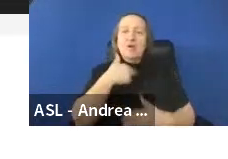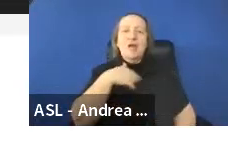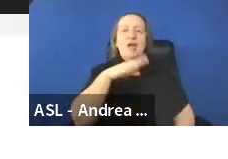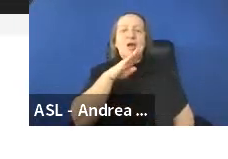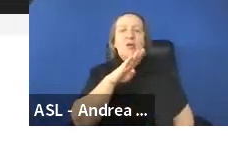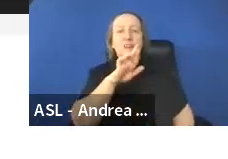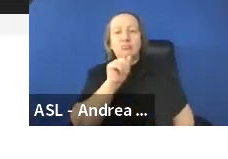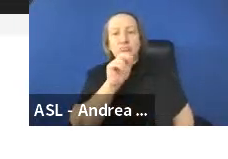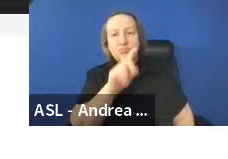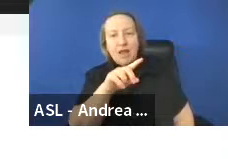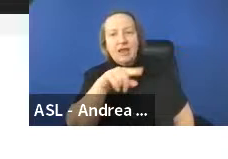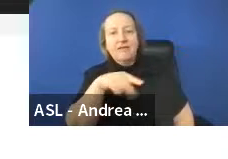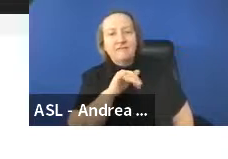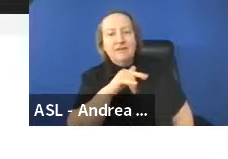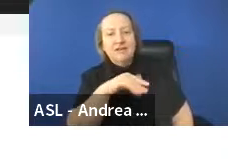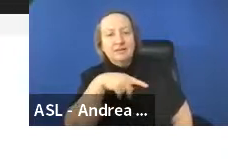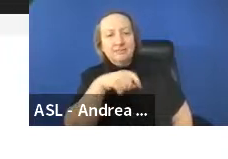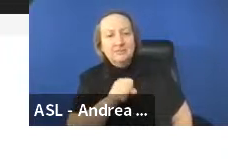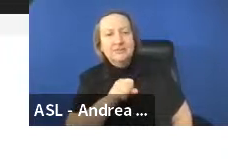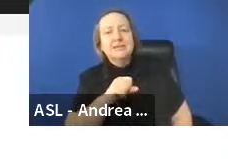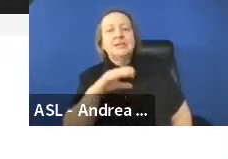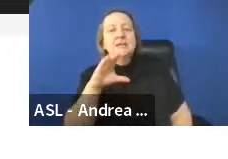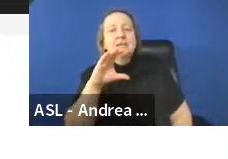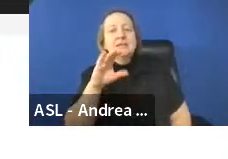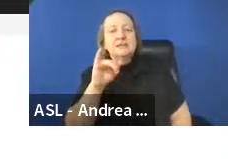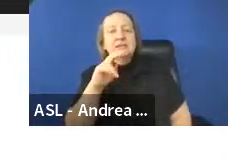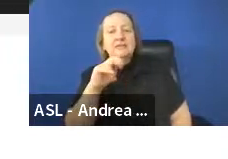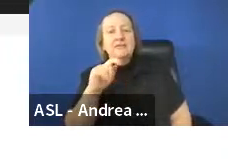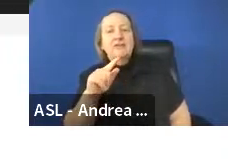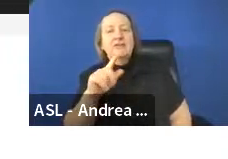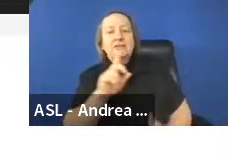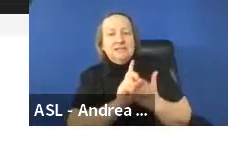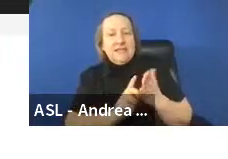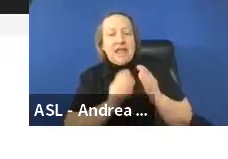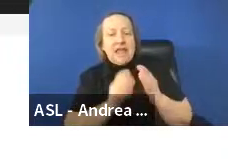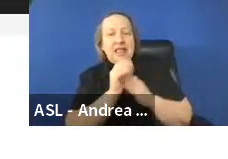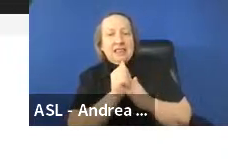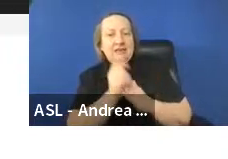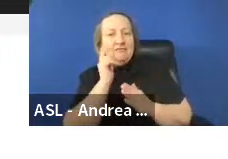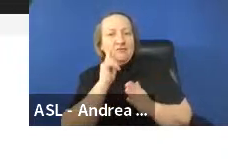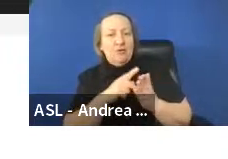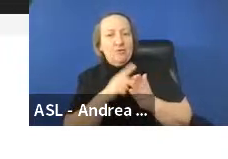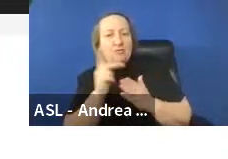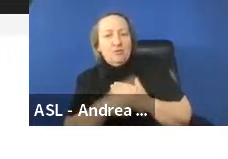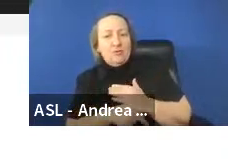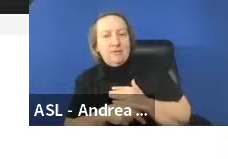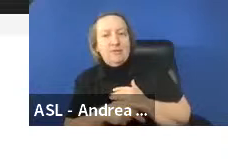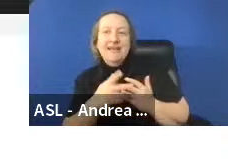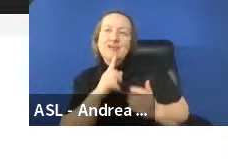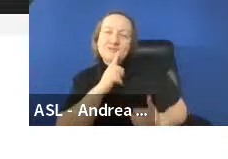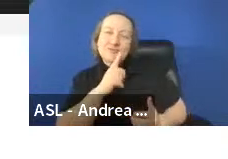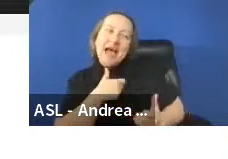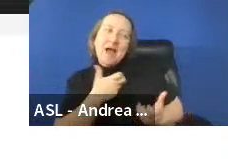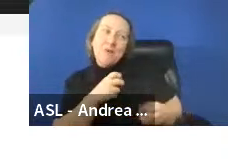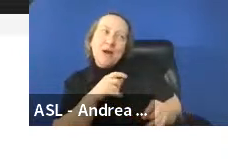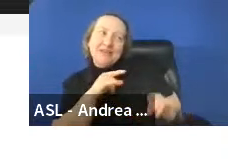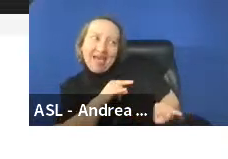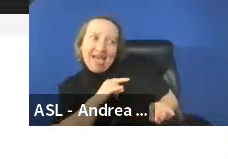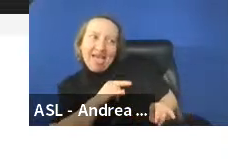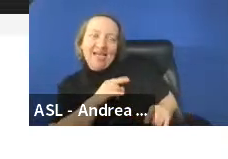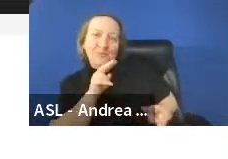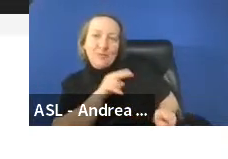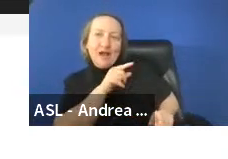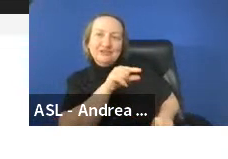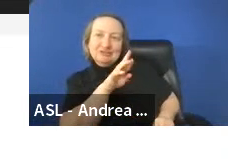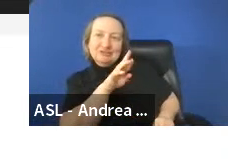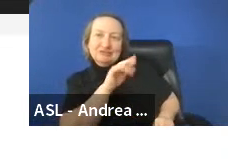Phillips. I'm the civil design lead for the program. I really wanted you to try to stumble through this, Greg. Kind of disappointed.